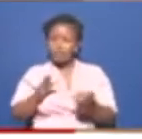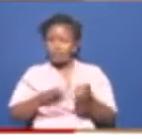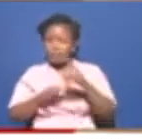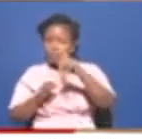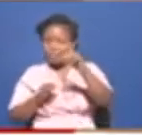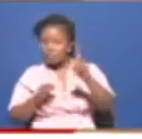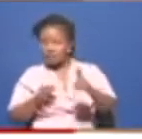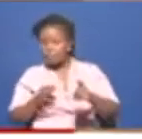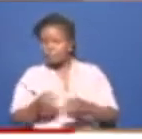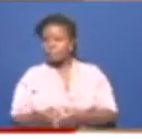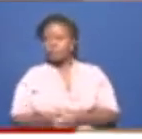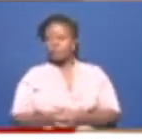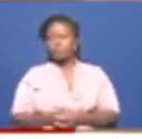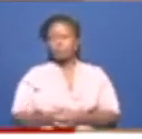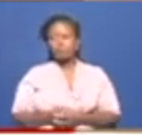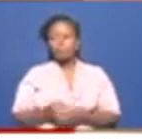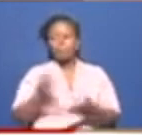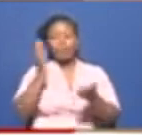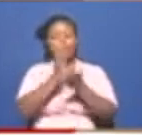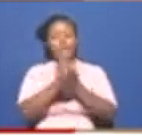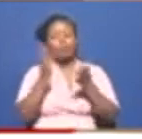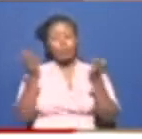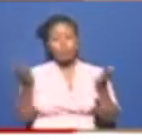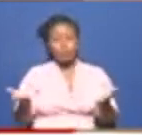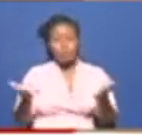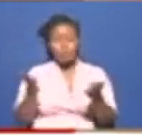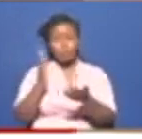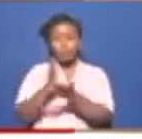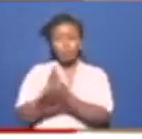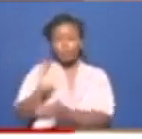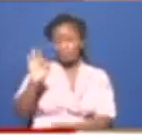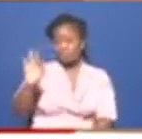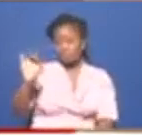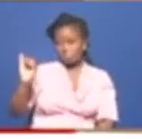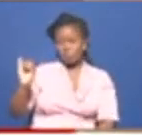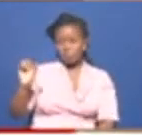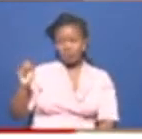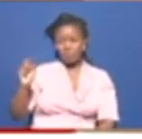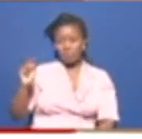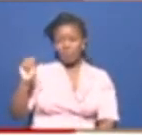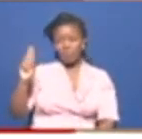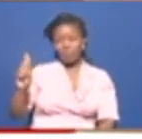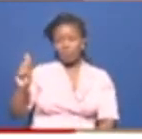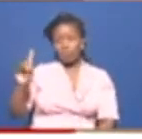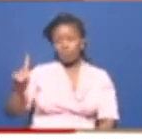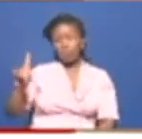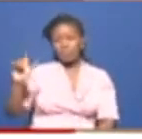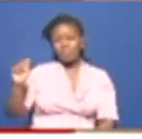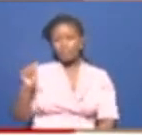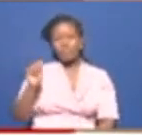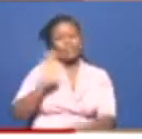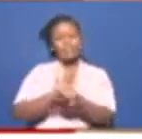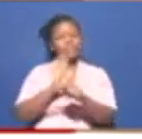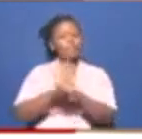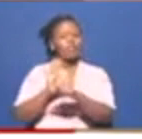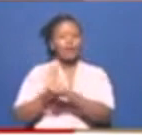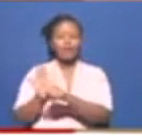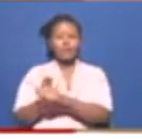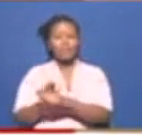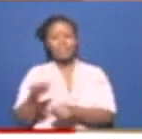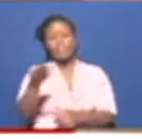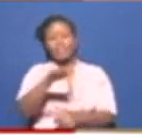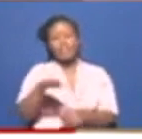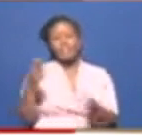reality on the ground is that yes, indeed, fistula is really rampant in the poor areas, the marginalized areas where women cannot